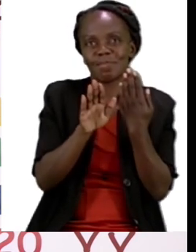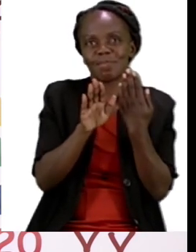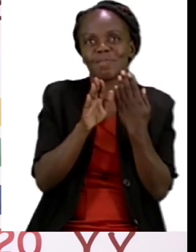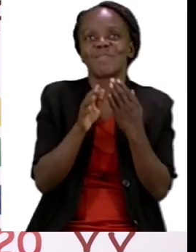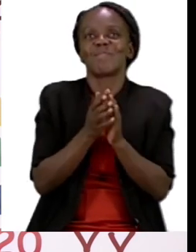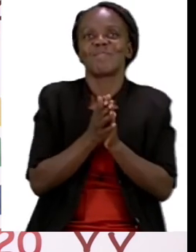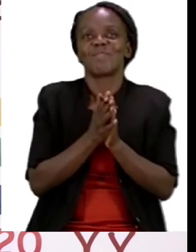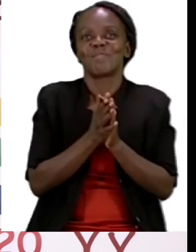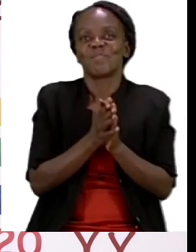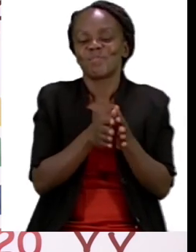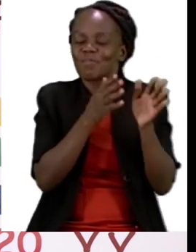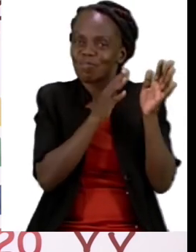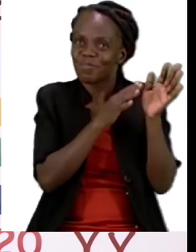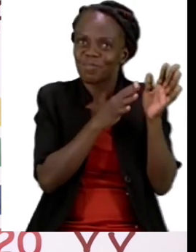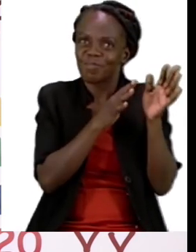away.